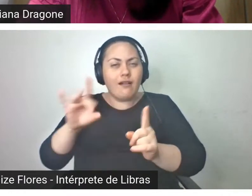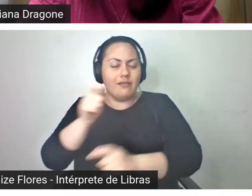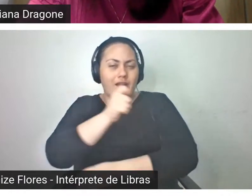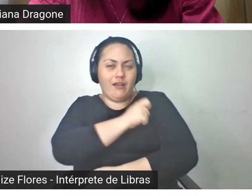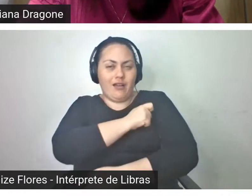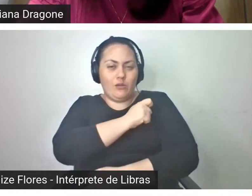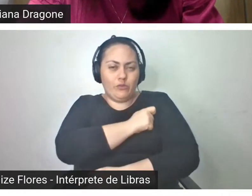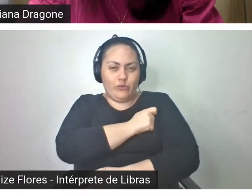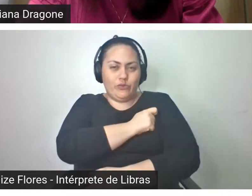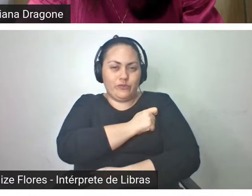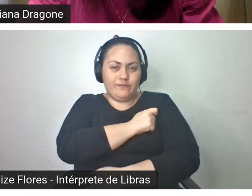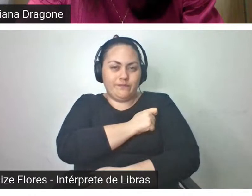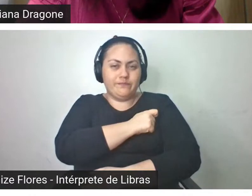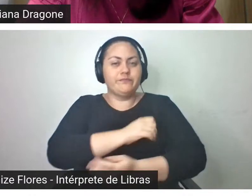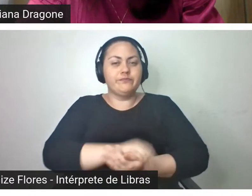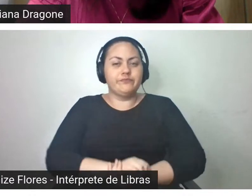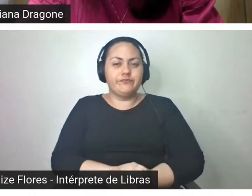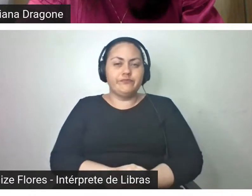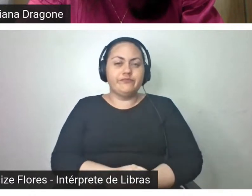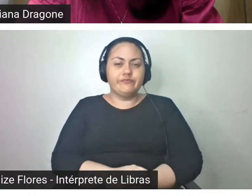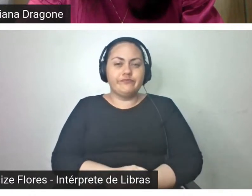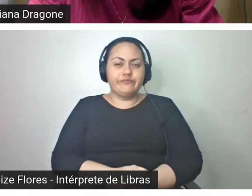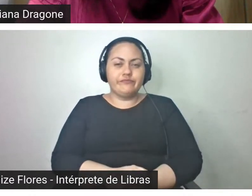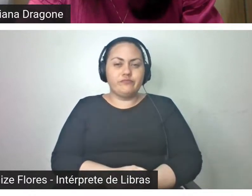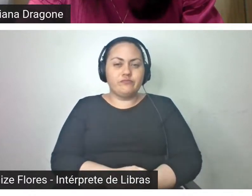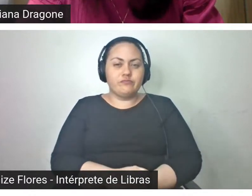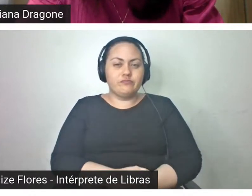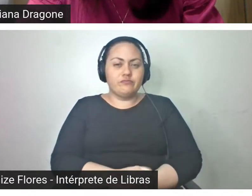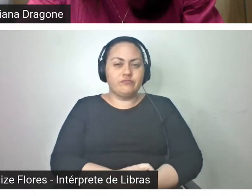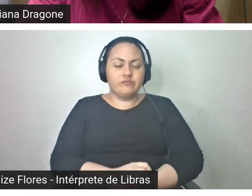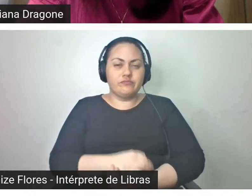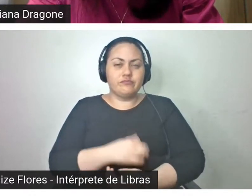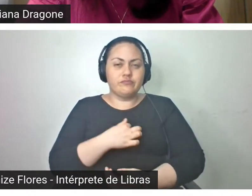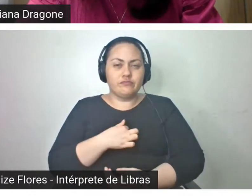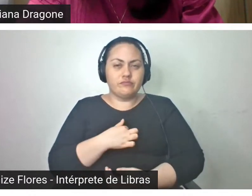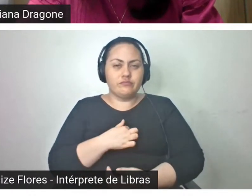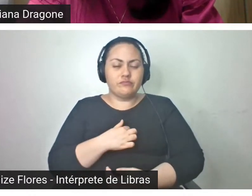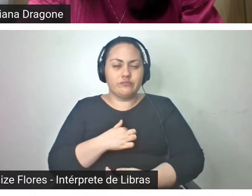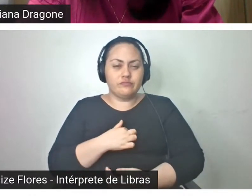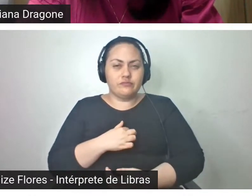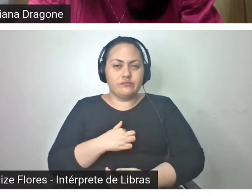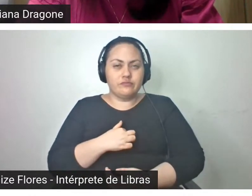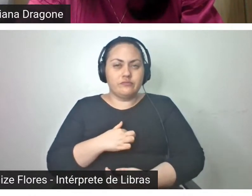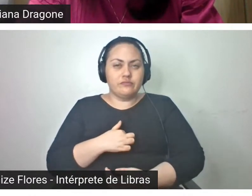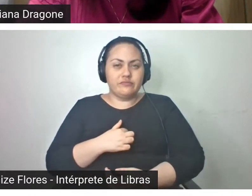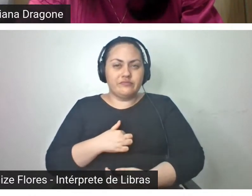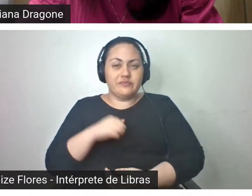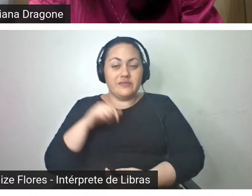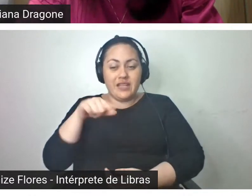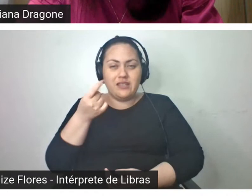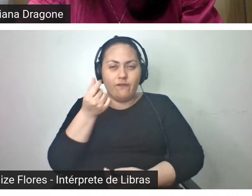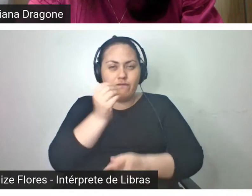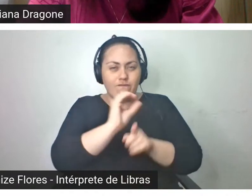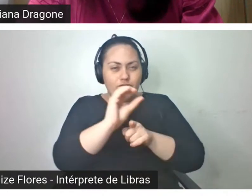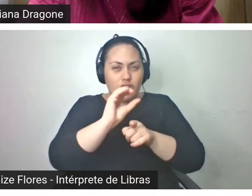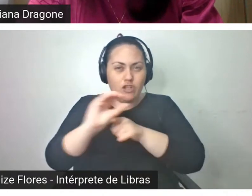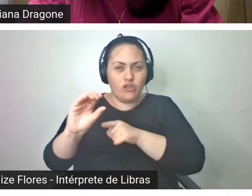do qual passaria a não interferir na qualidade?